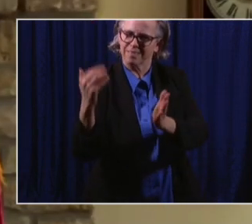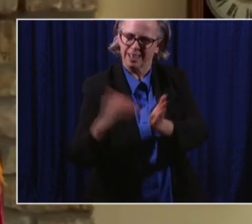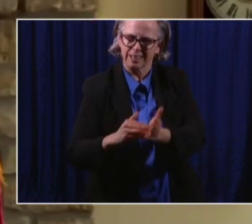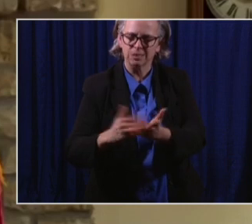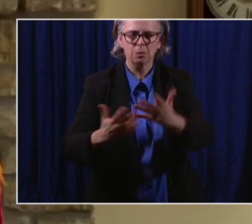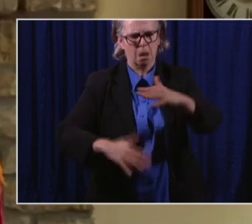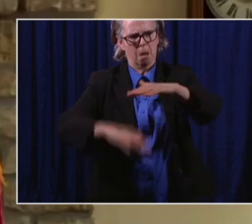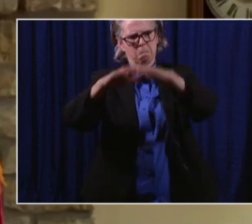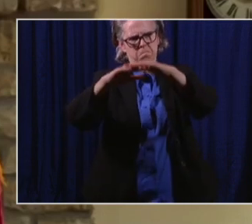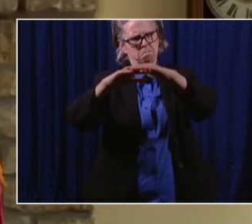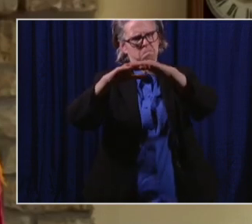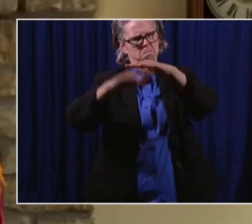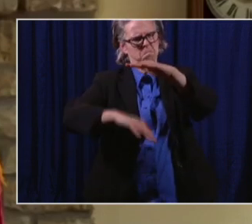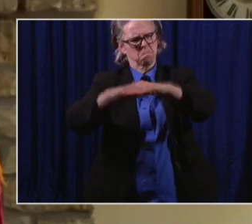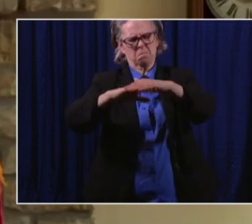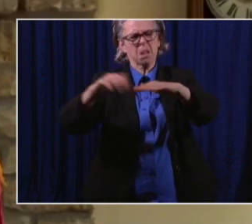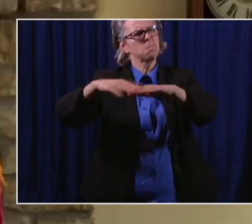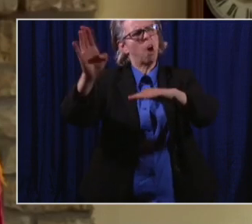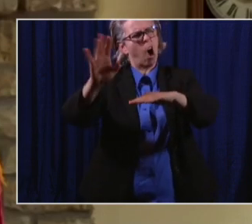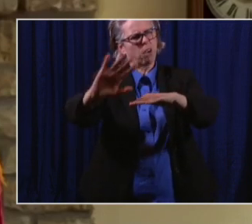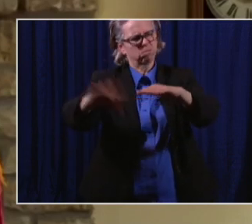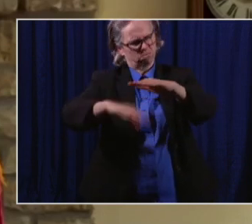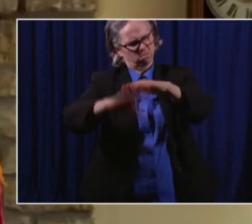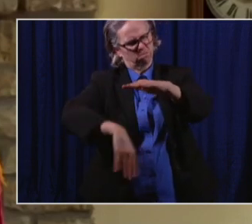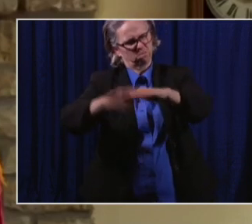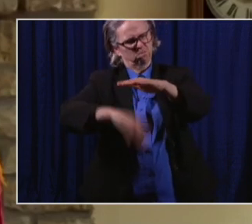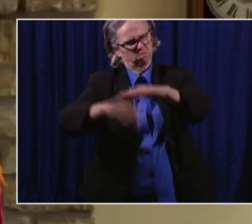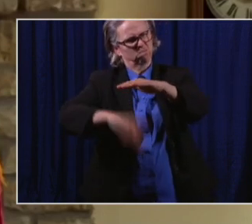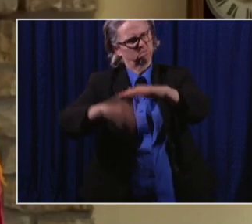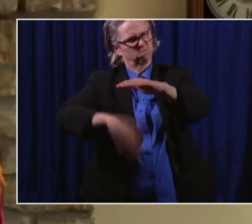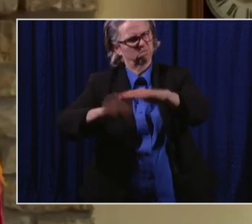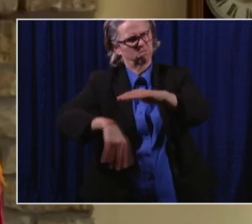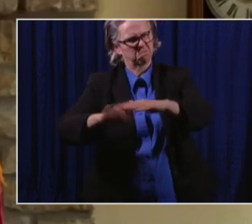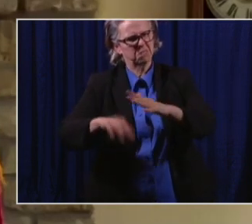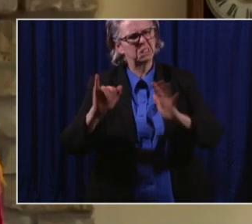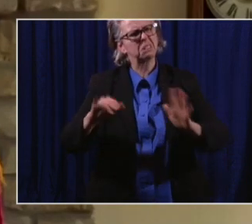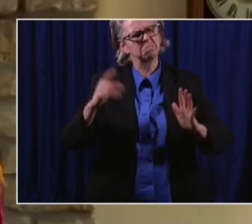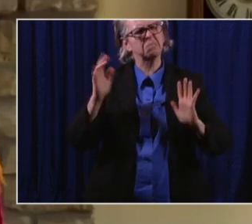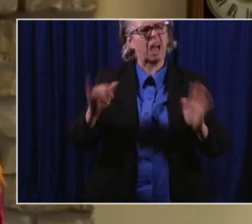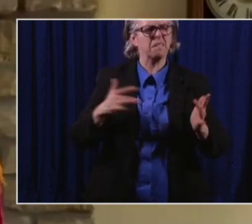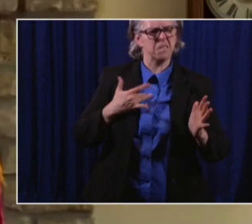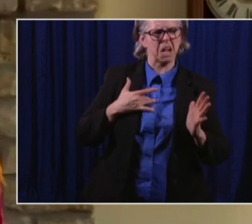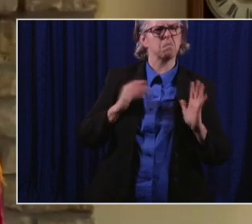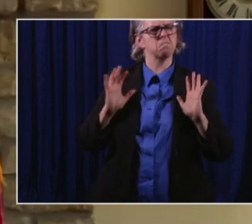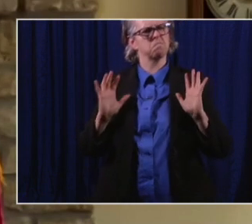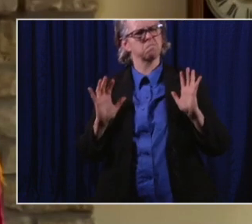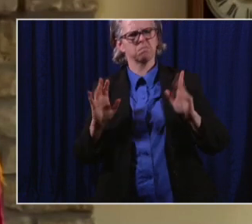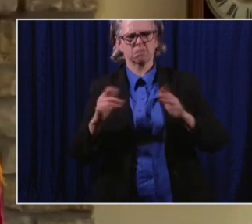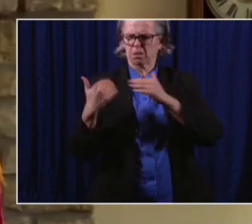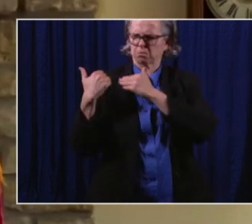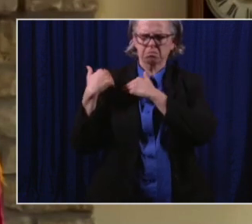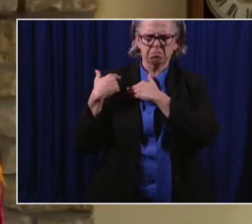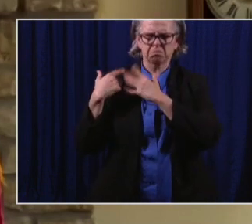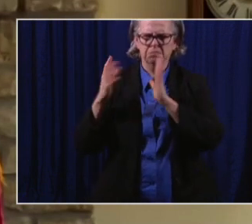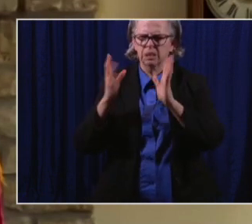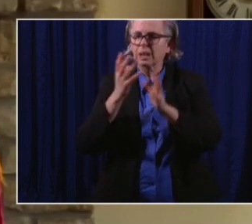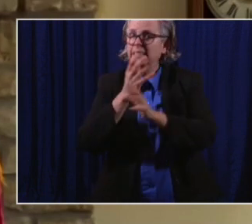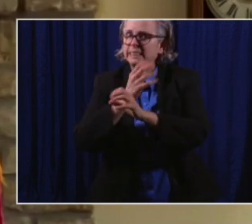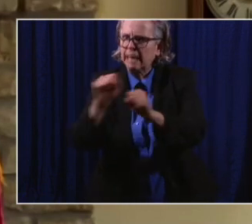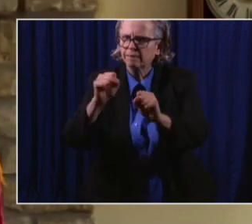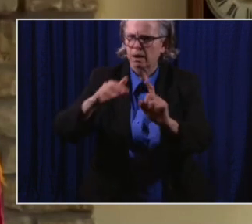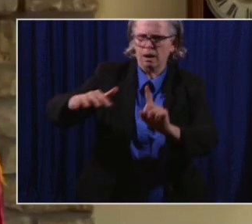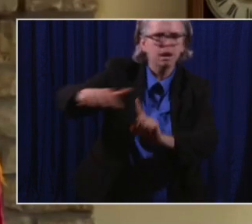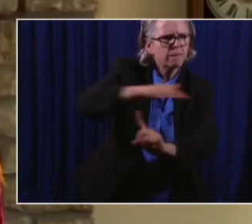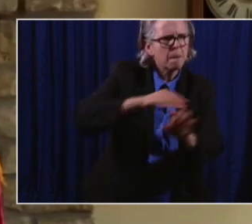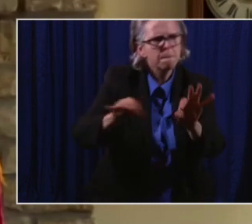to go. Again, we have an obligation to provide a safe environment for people who go in there. They're going to be there a long